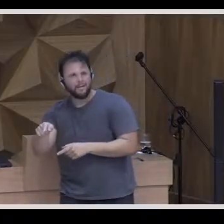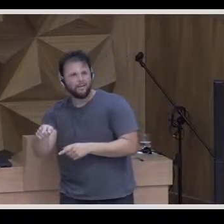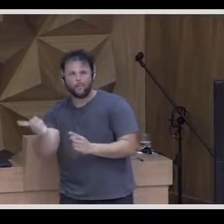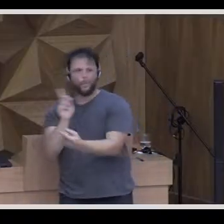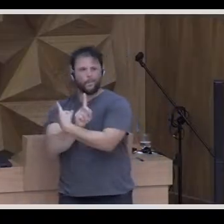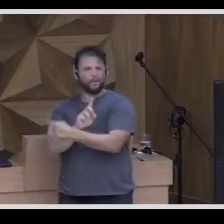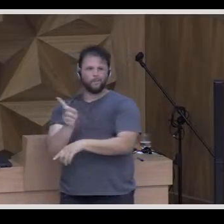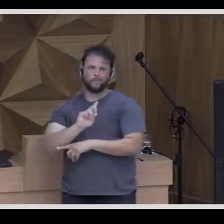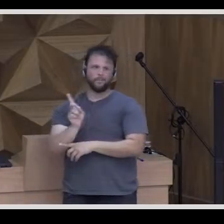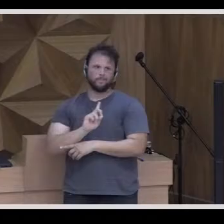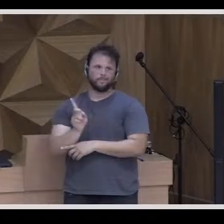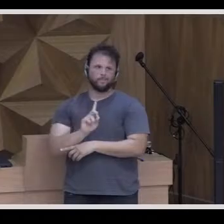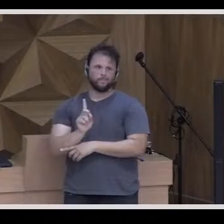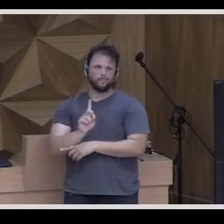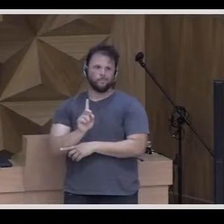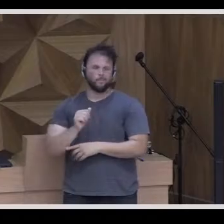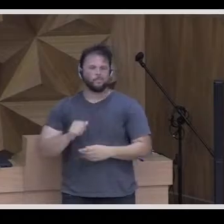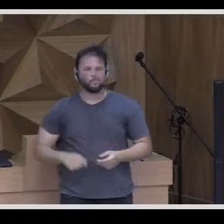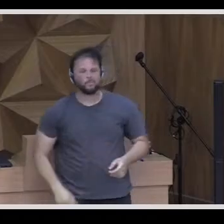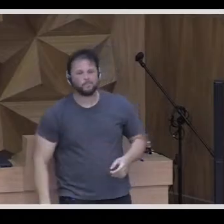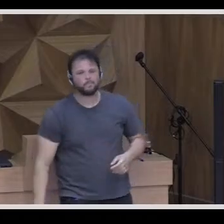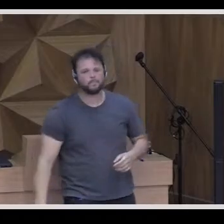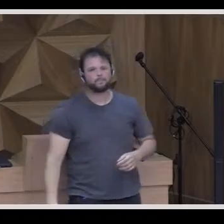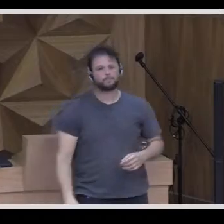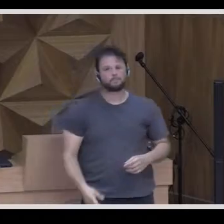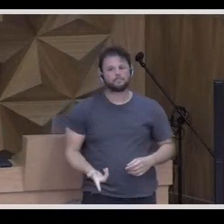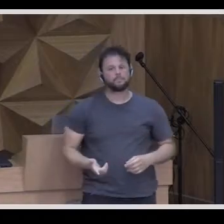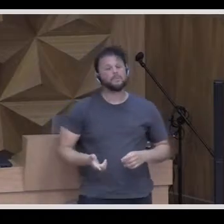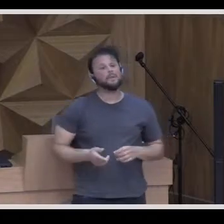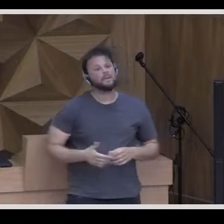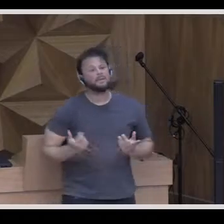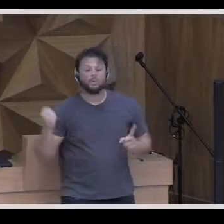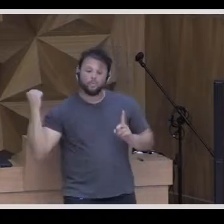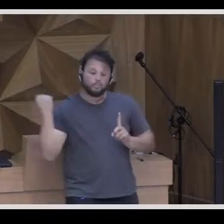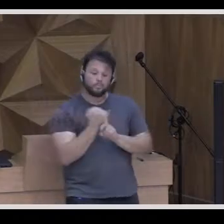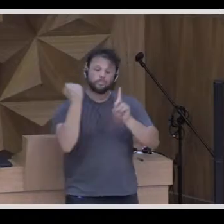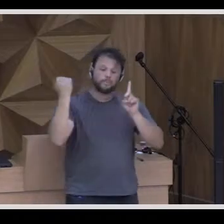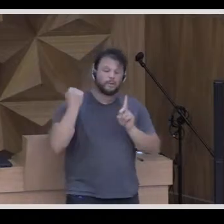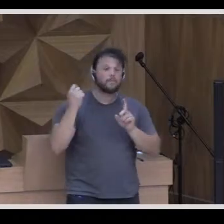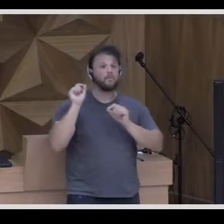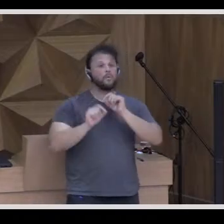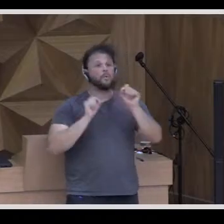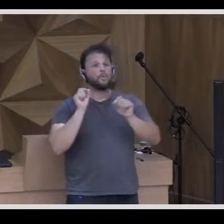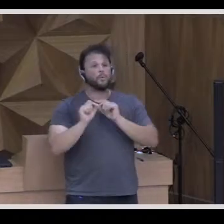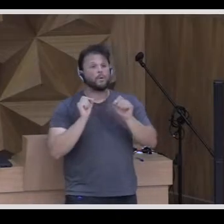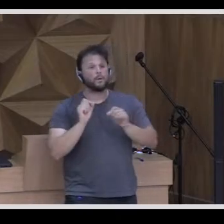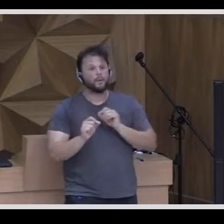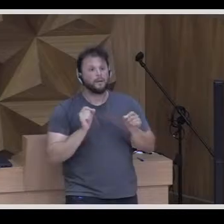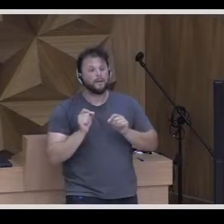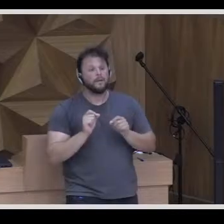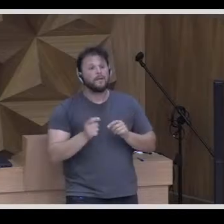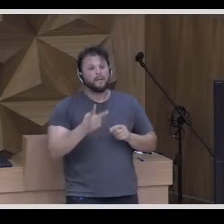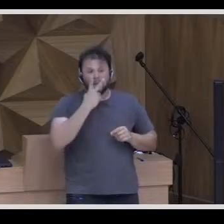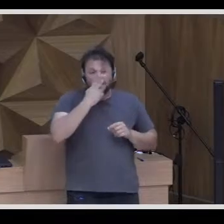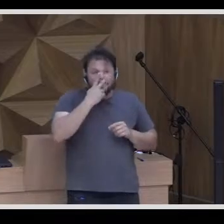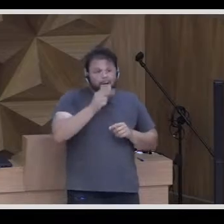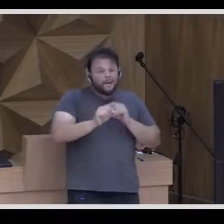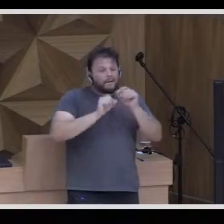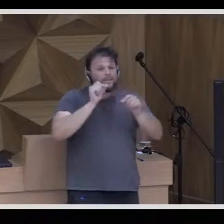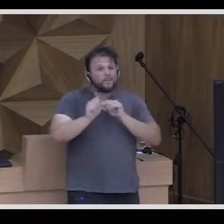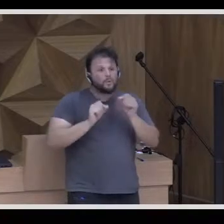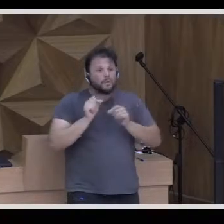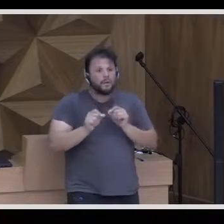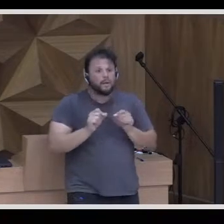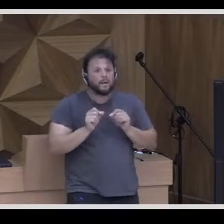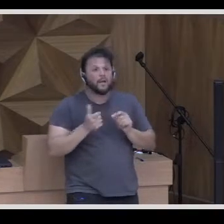And one of the many impacts of this was this kind of increased digital divide between people who felt that they had